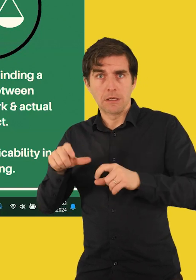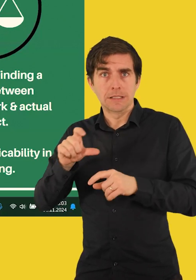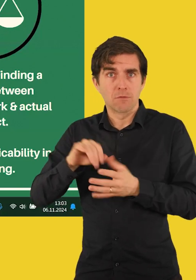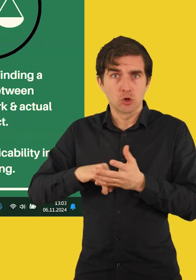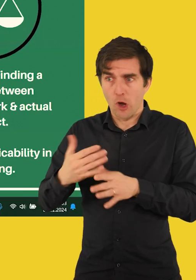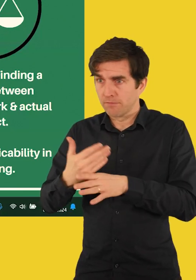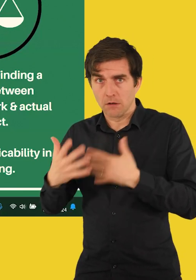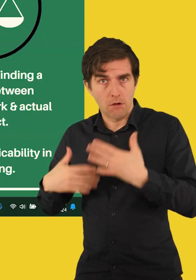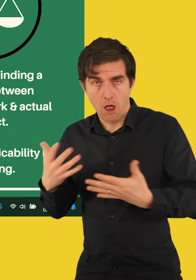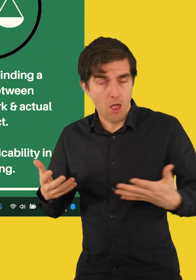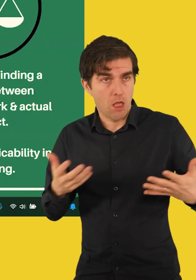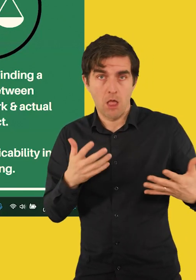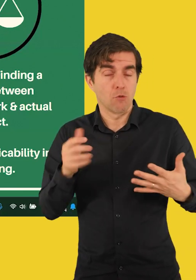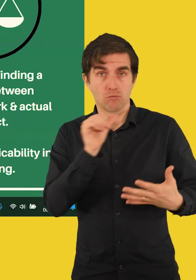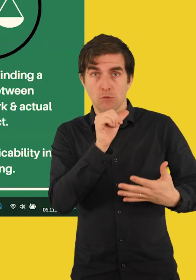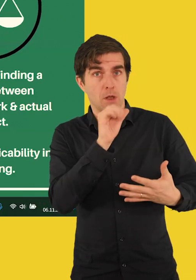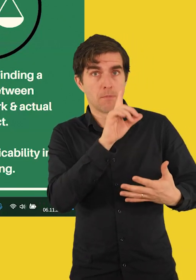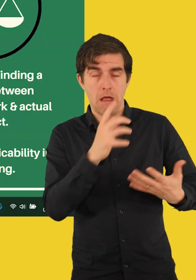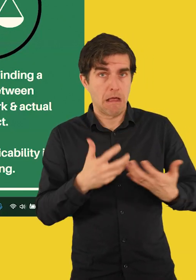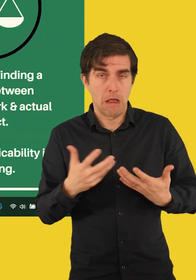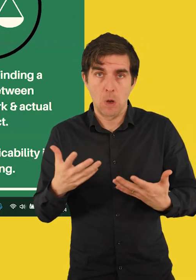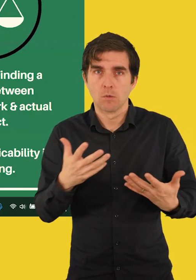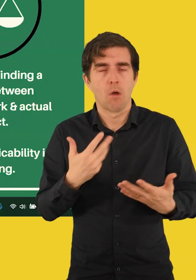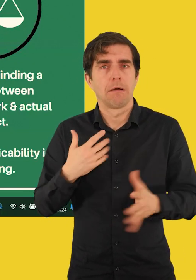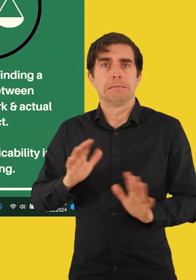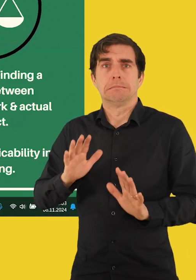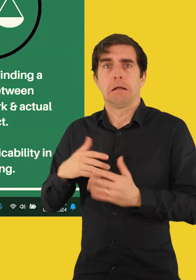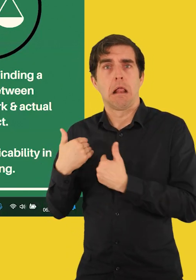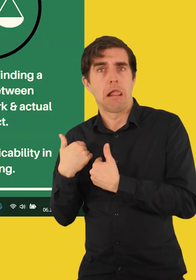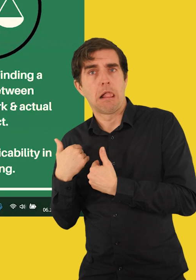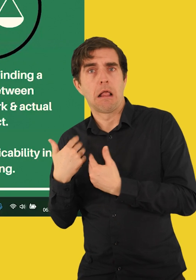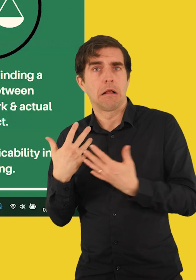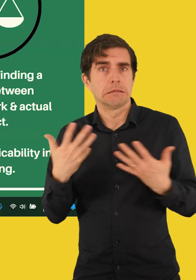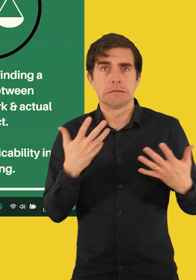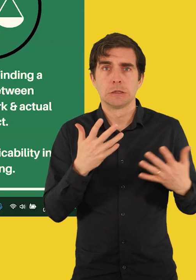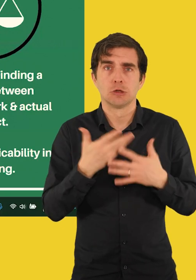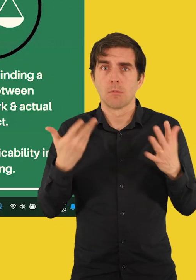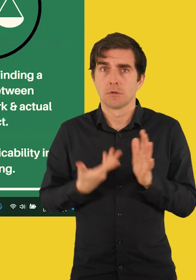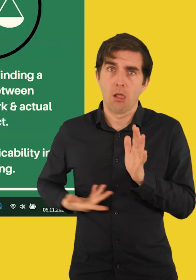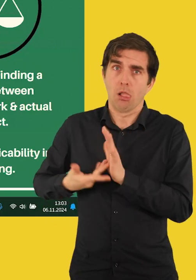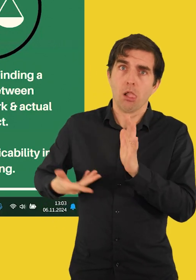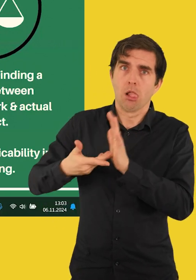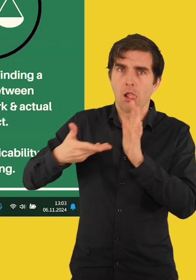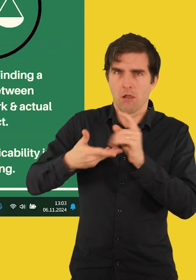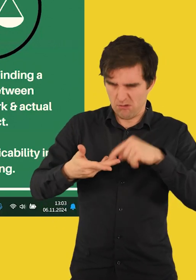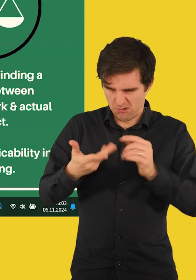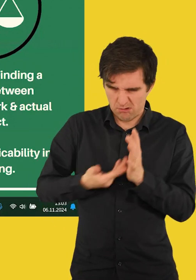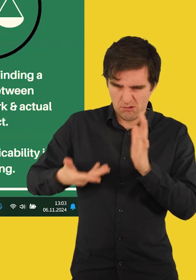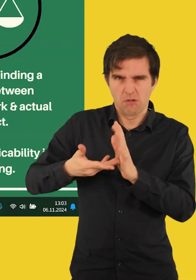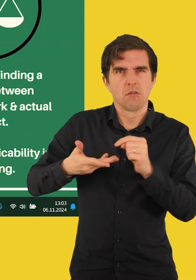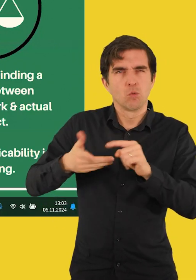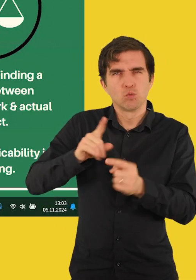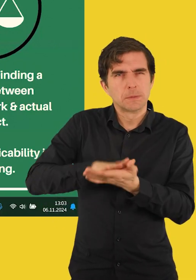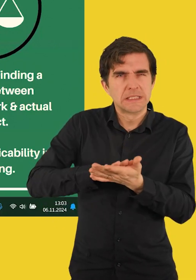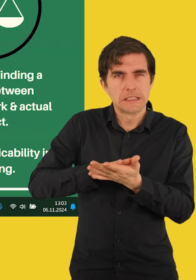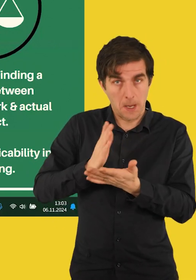burden the project officers and civil servants with too much additional, or what seems to